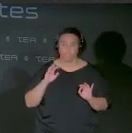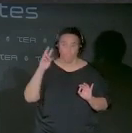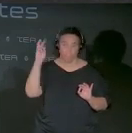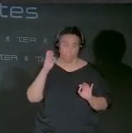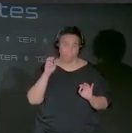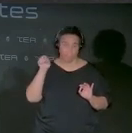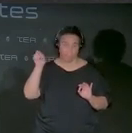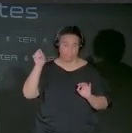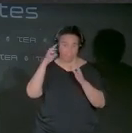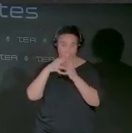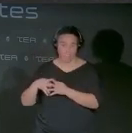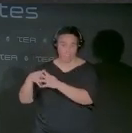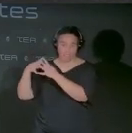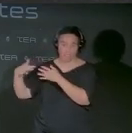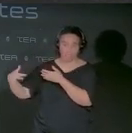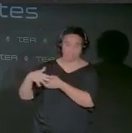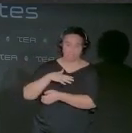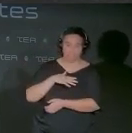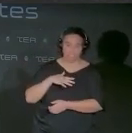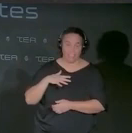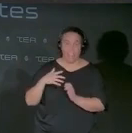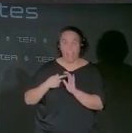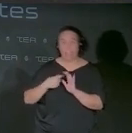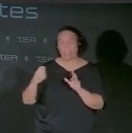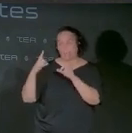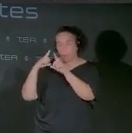exception, Japanese.